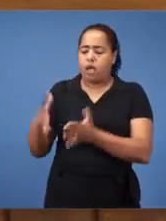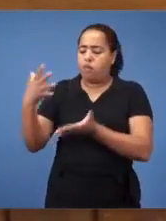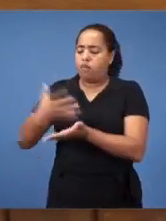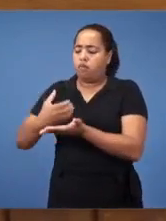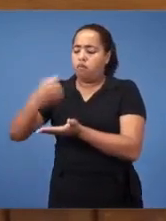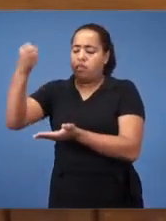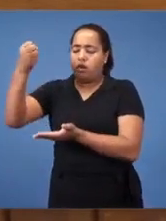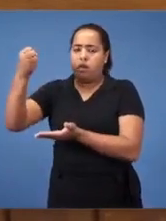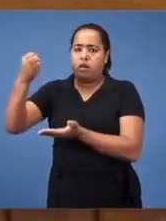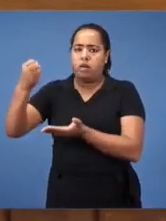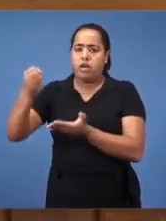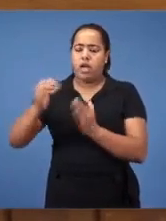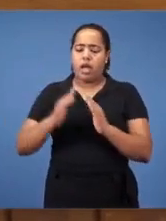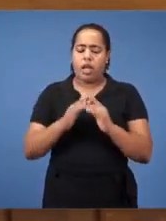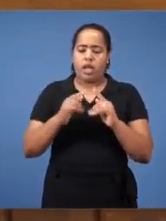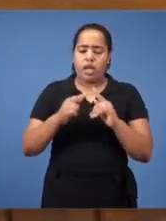rapture.